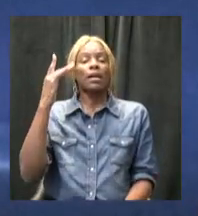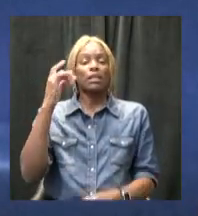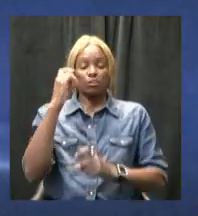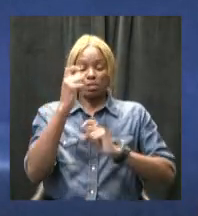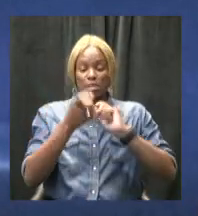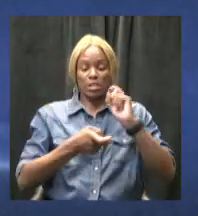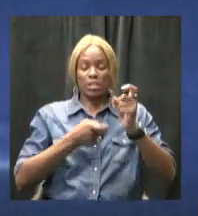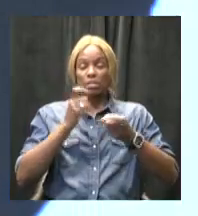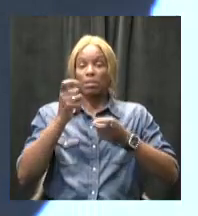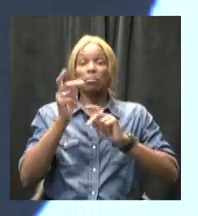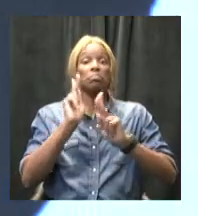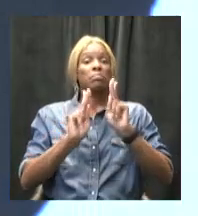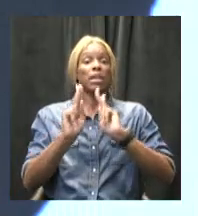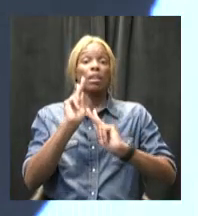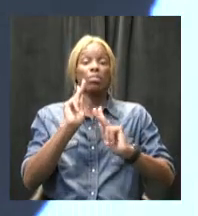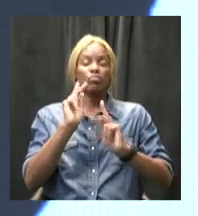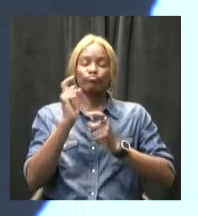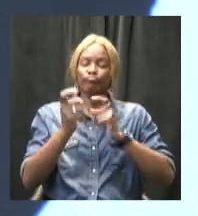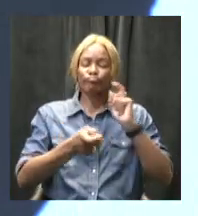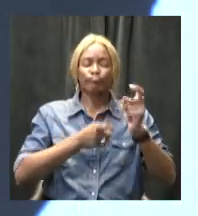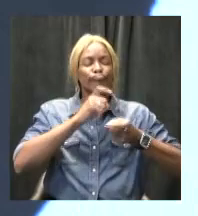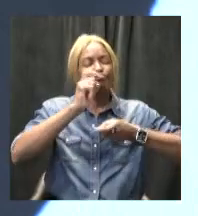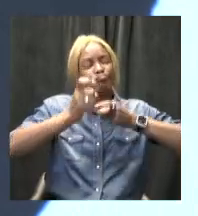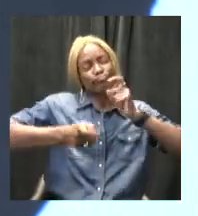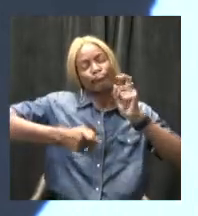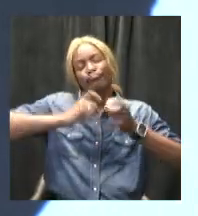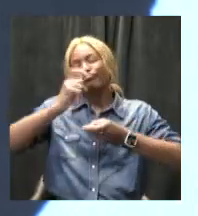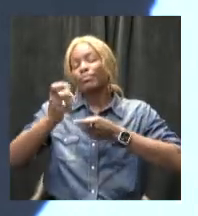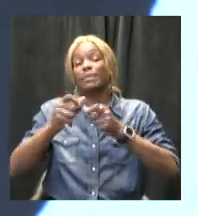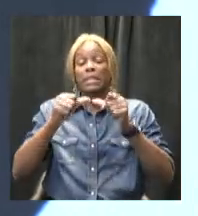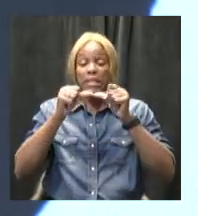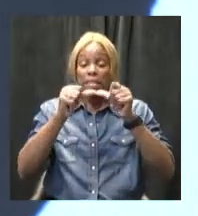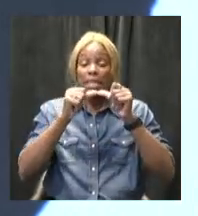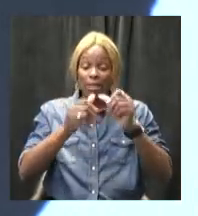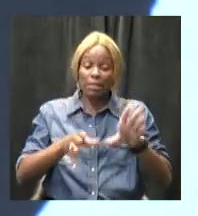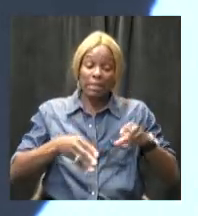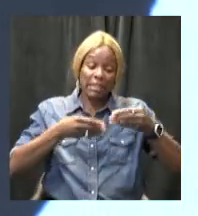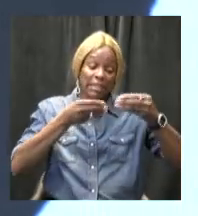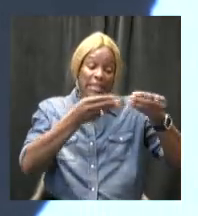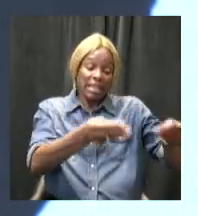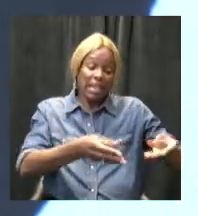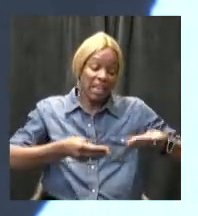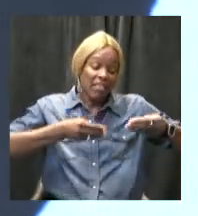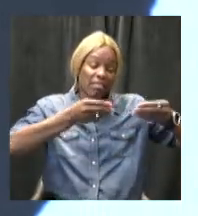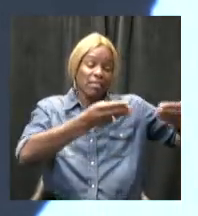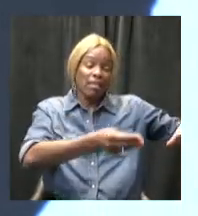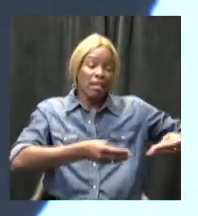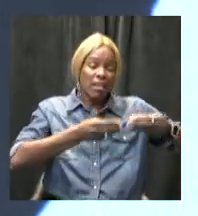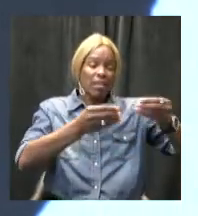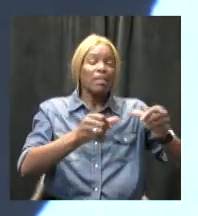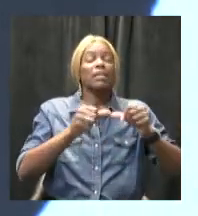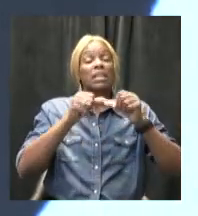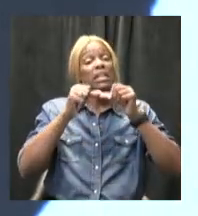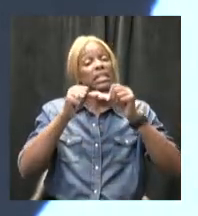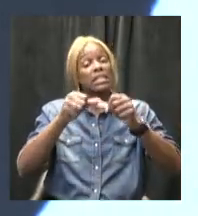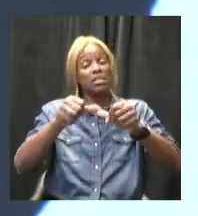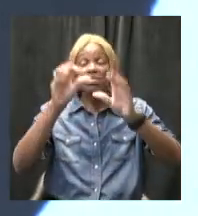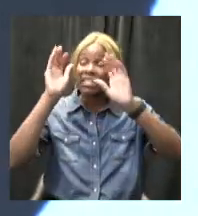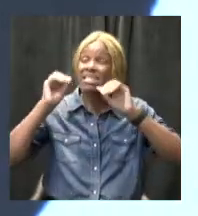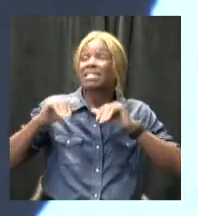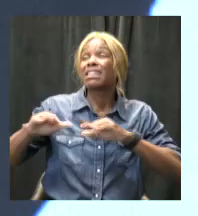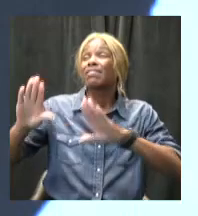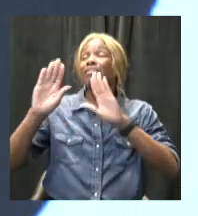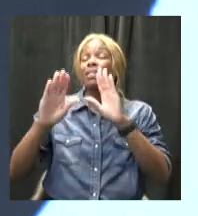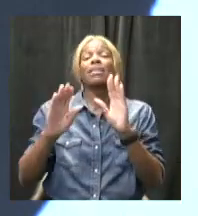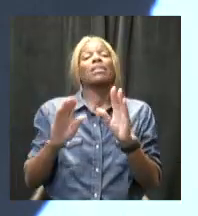up. Generous people kept on giving. Generous people kept on being sacrificial.